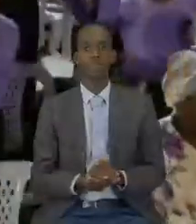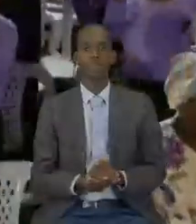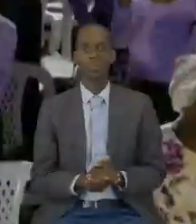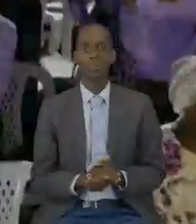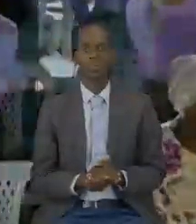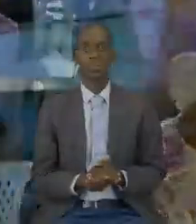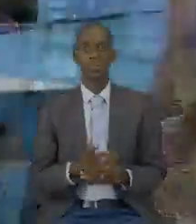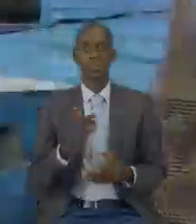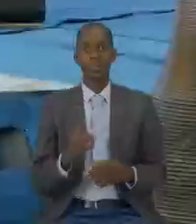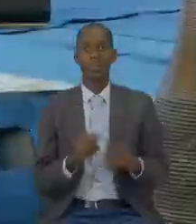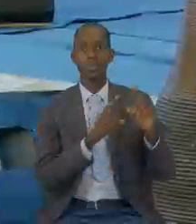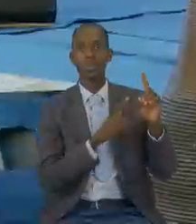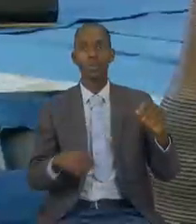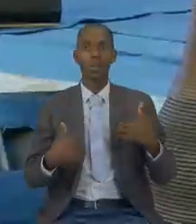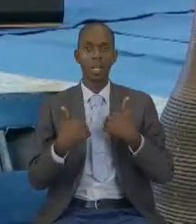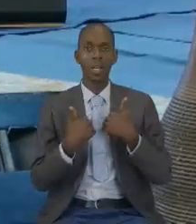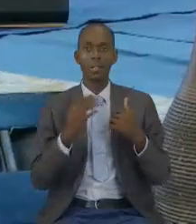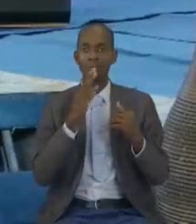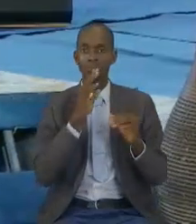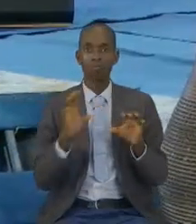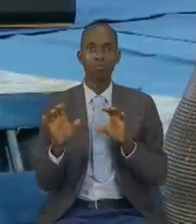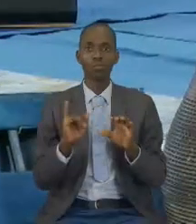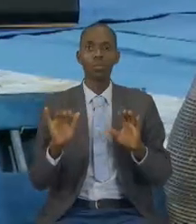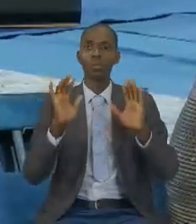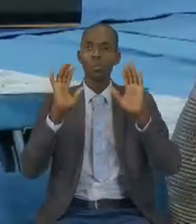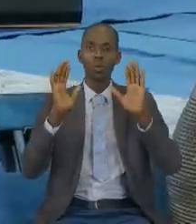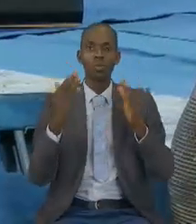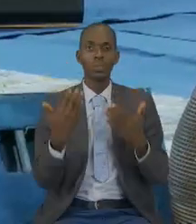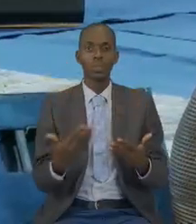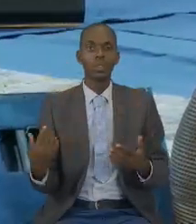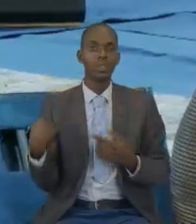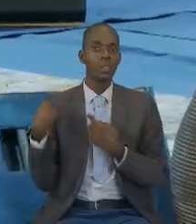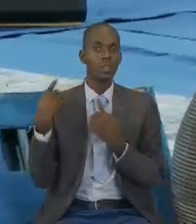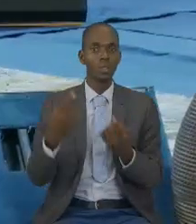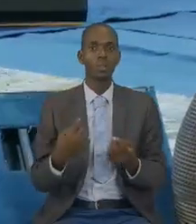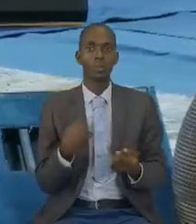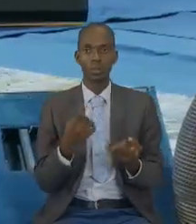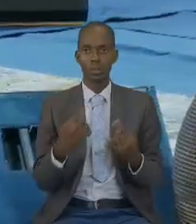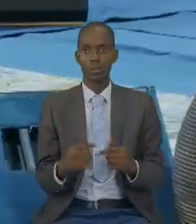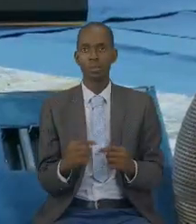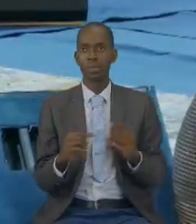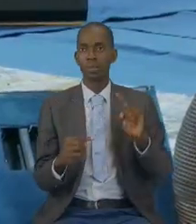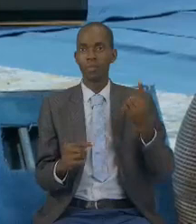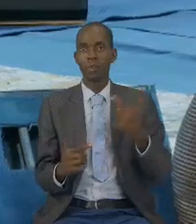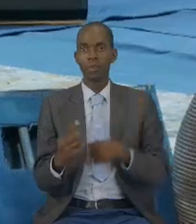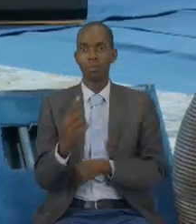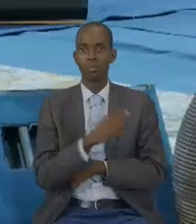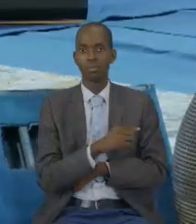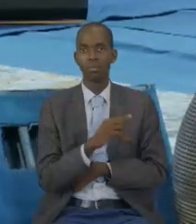The Lord has been doing wonderful things since we came. The first day,